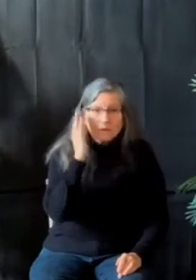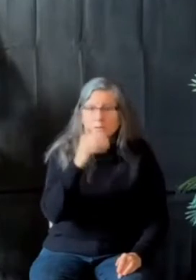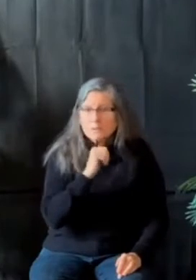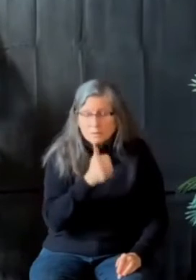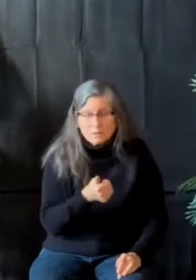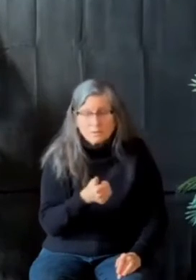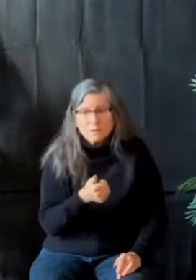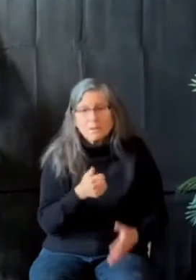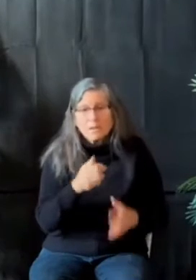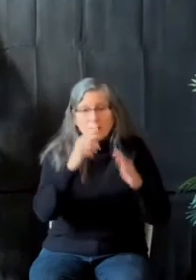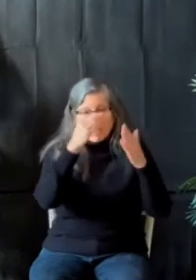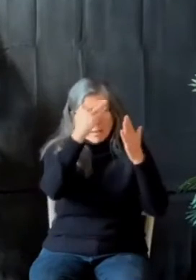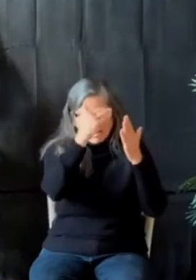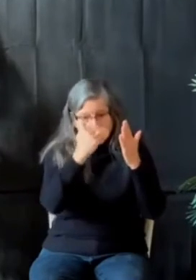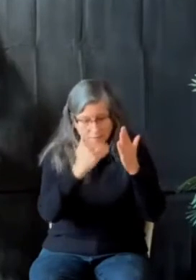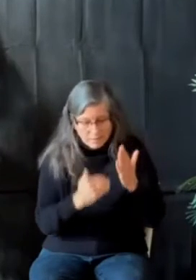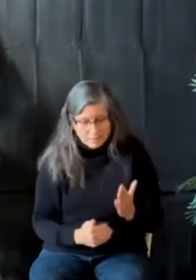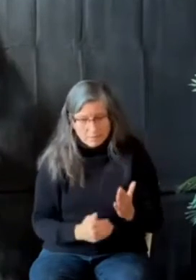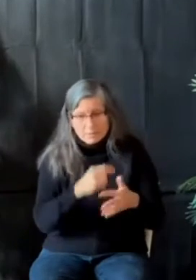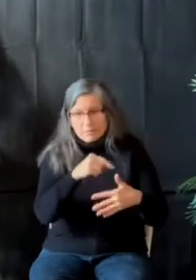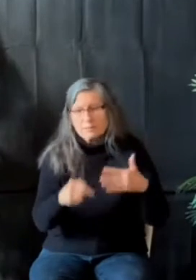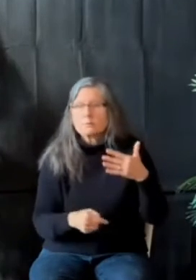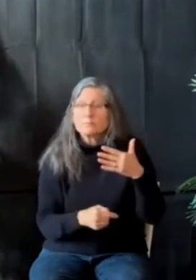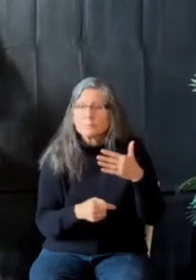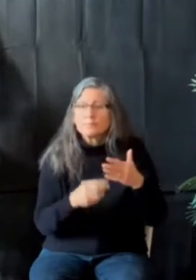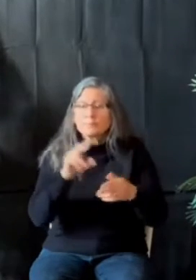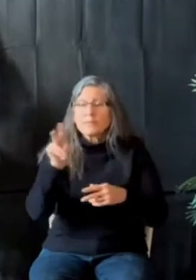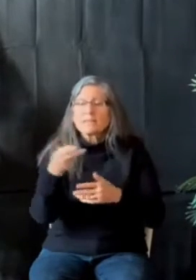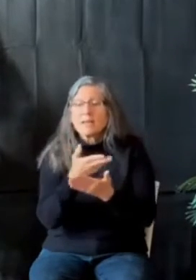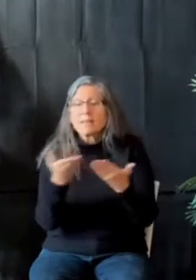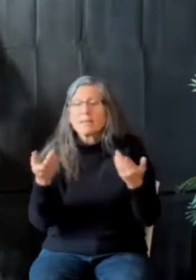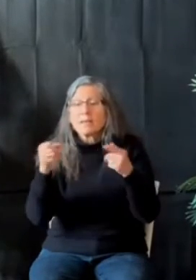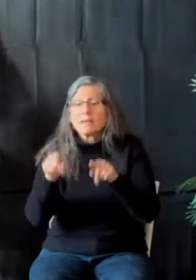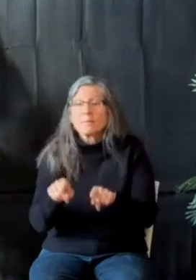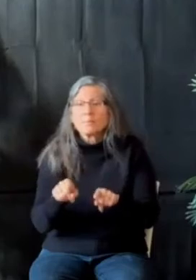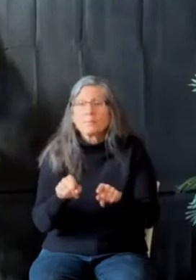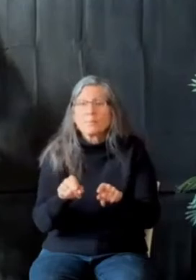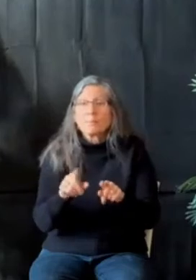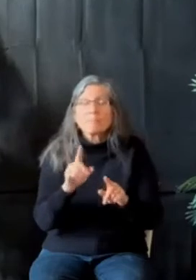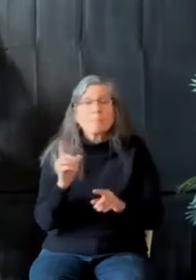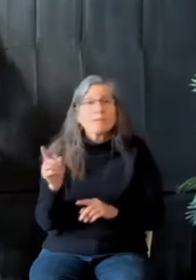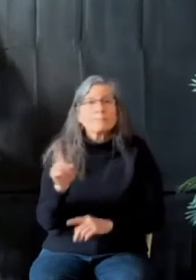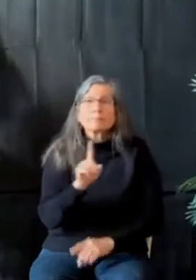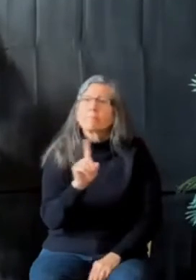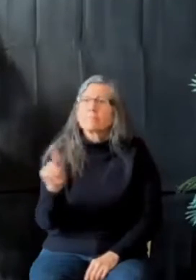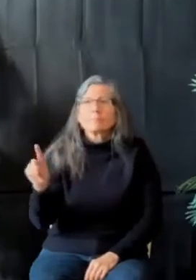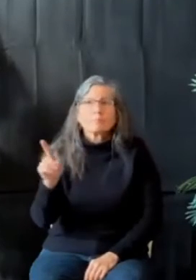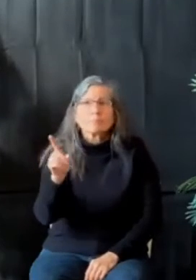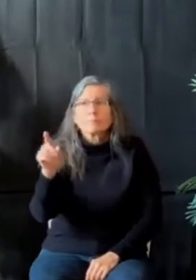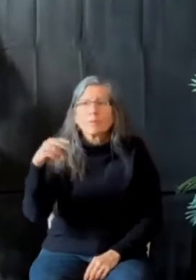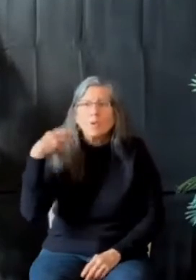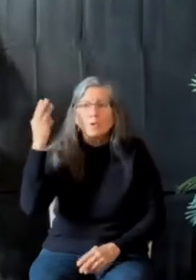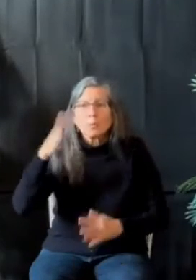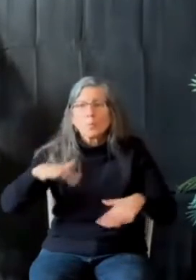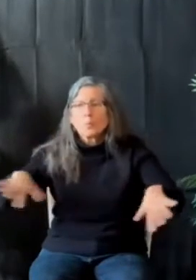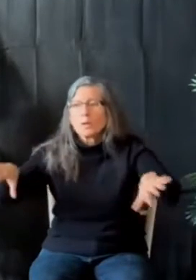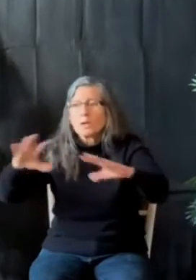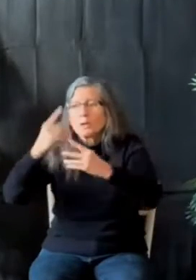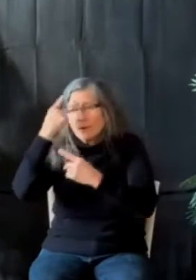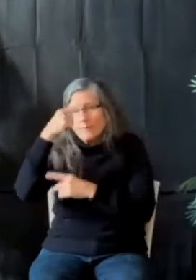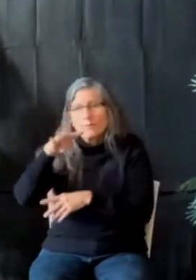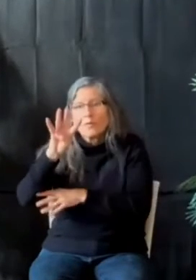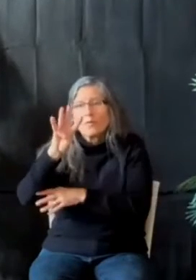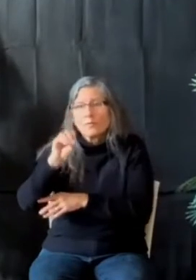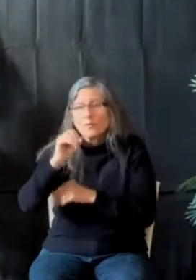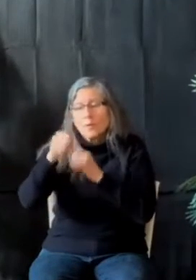down through all these lists of things. And the second thing that happened is they ended up wandering in the wilderness for